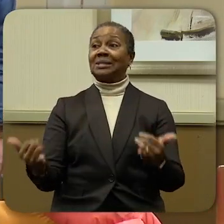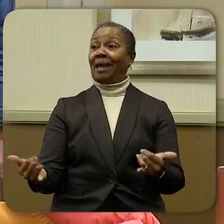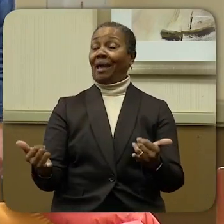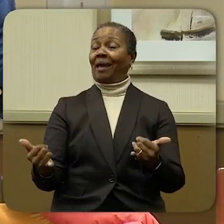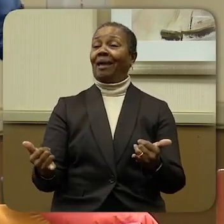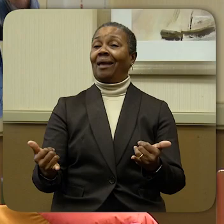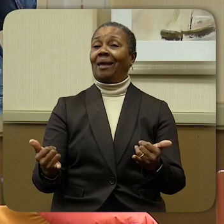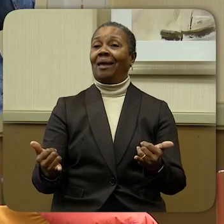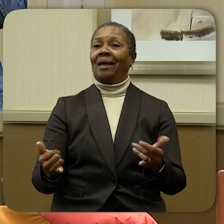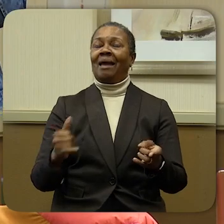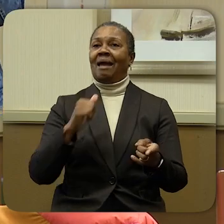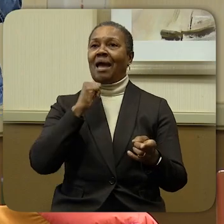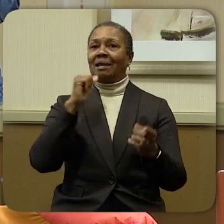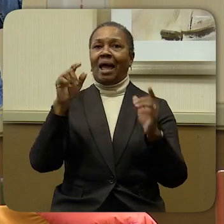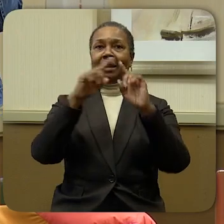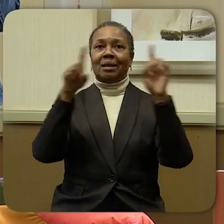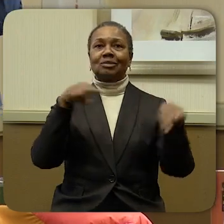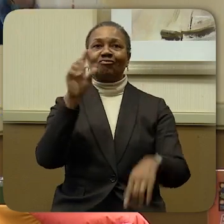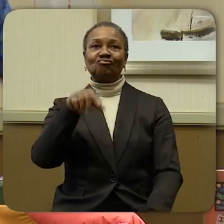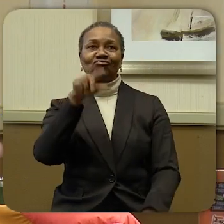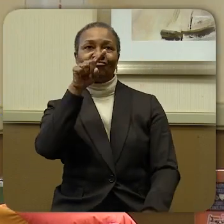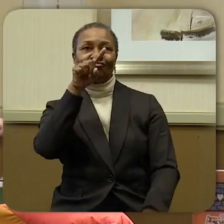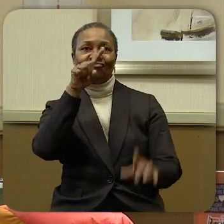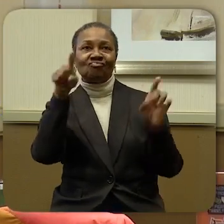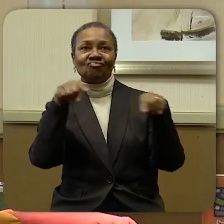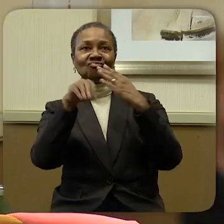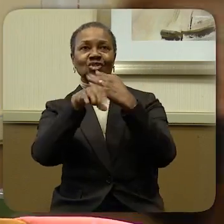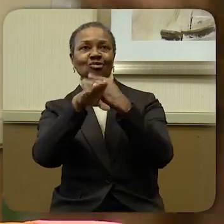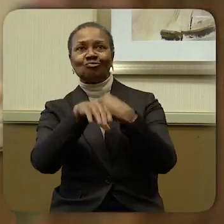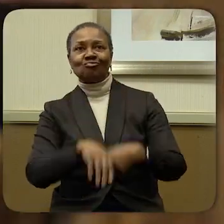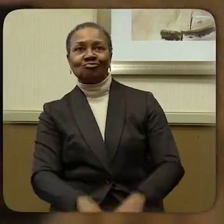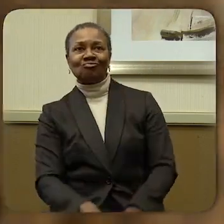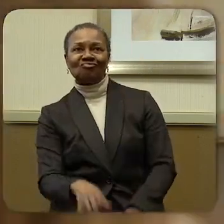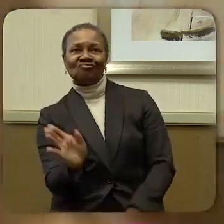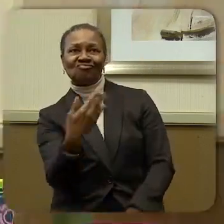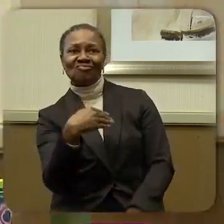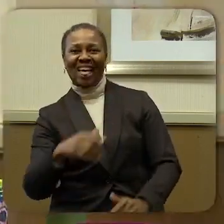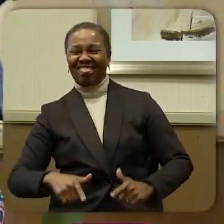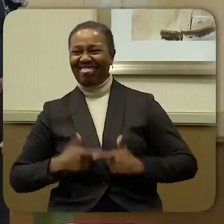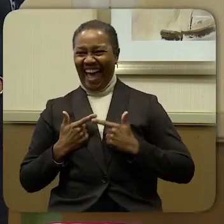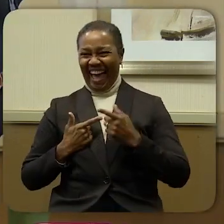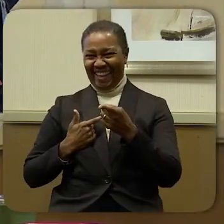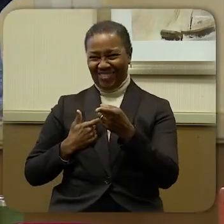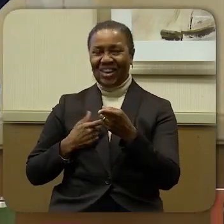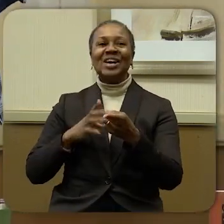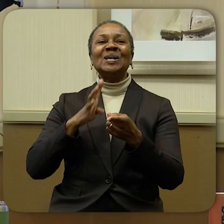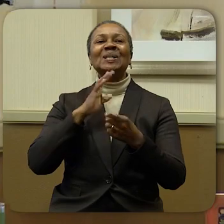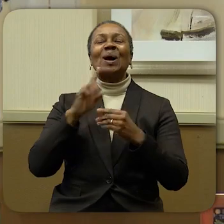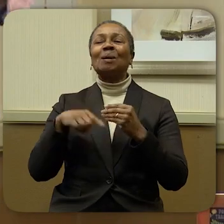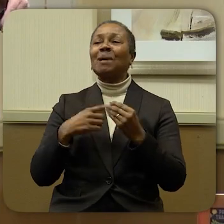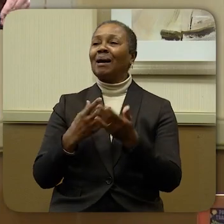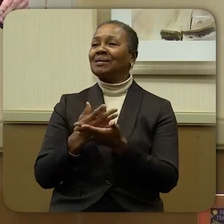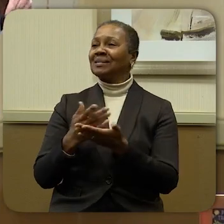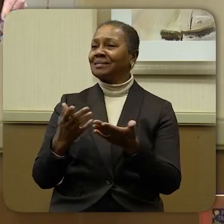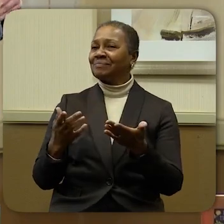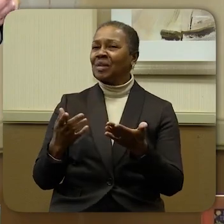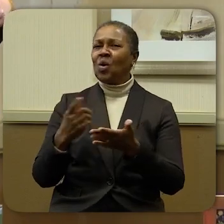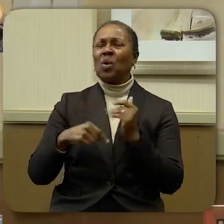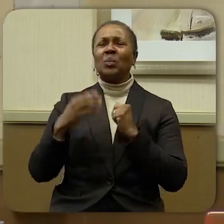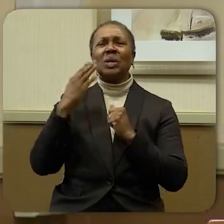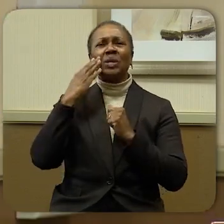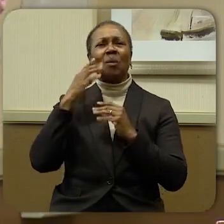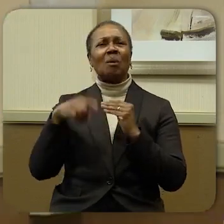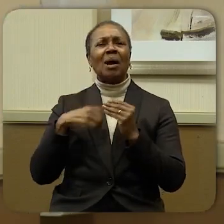today and not staring at your little box on Zoom. And talk about what we